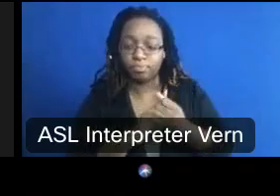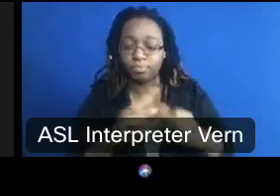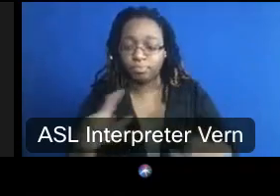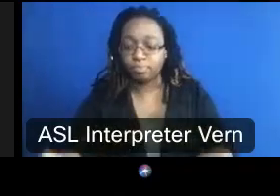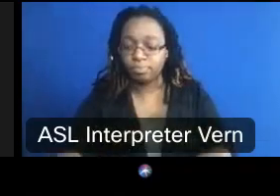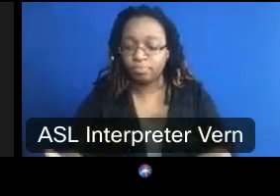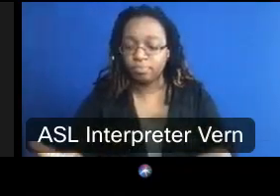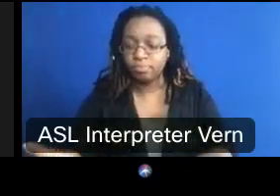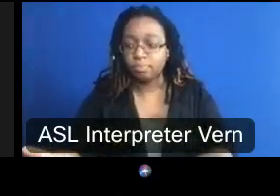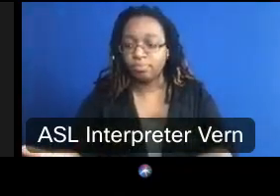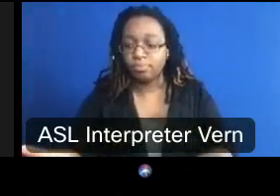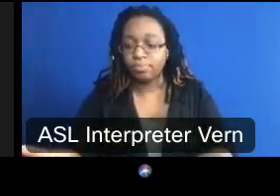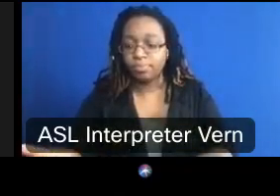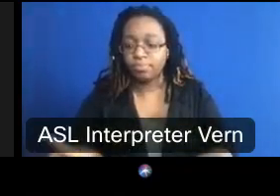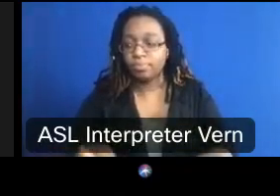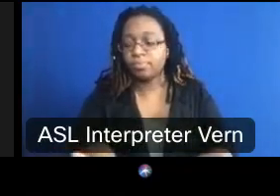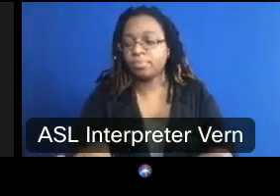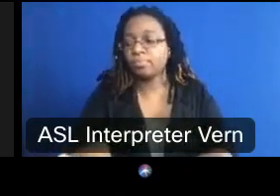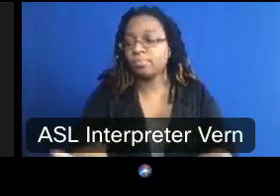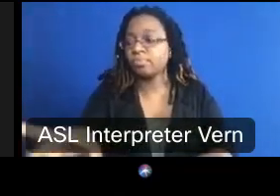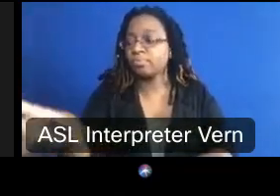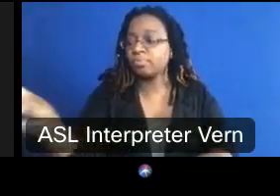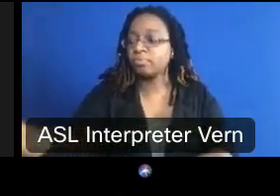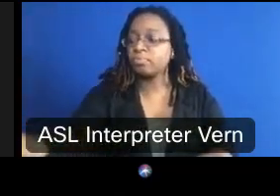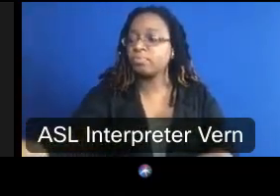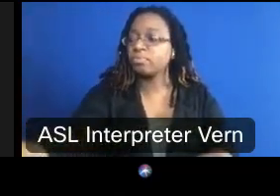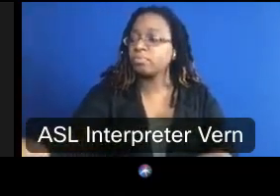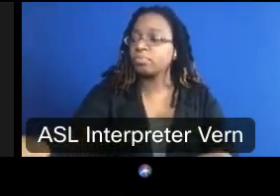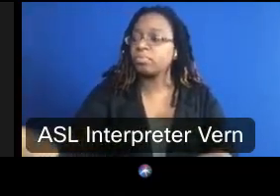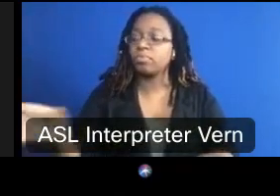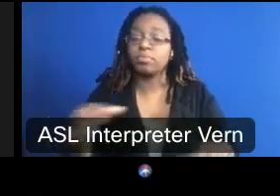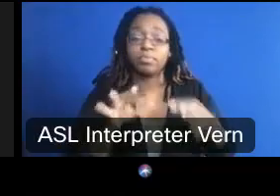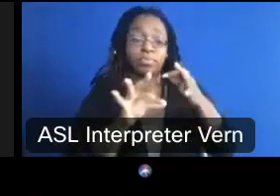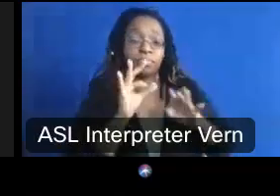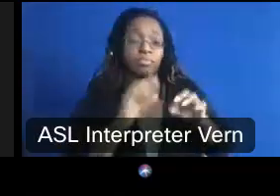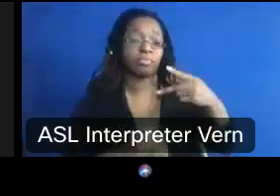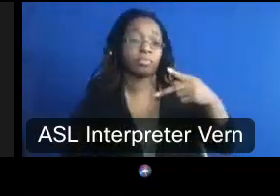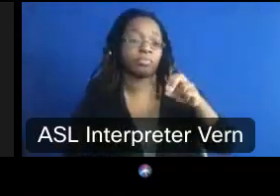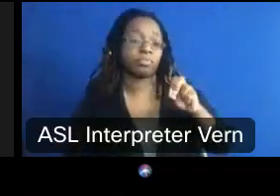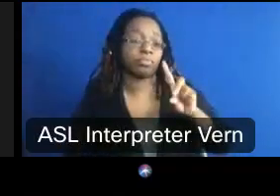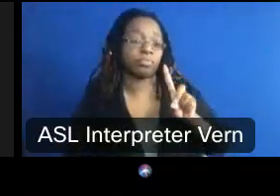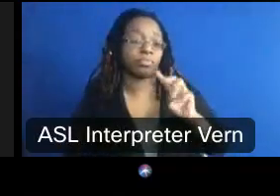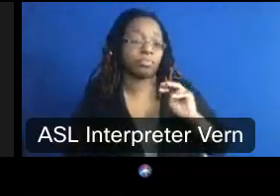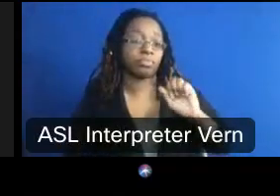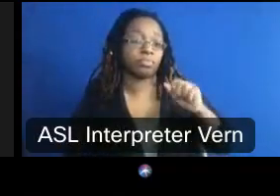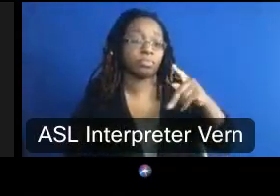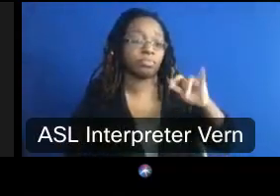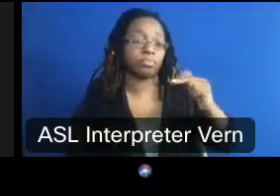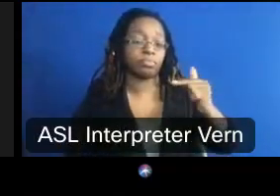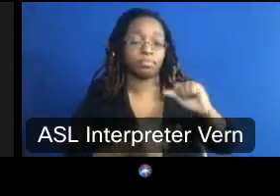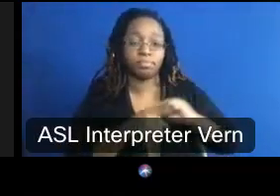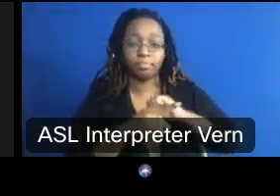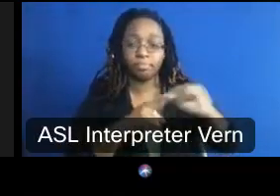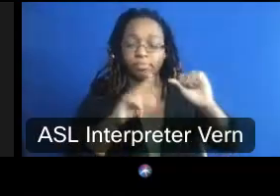And so this simple pod mapping exercise is really a great way to develop